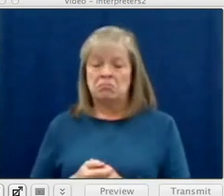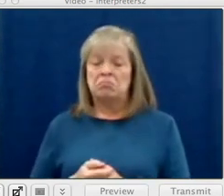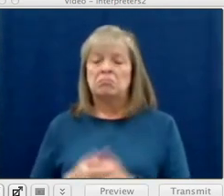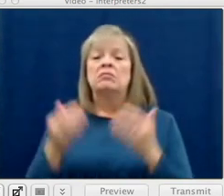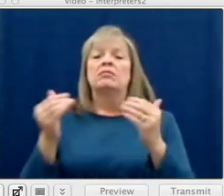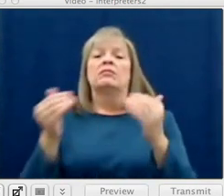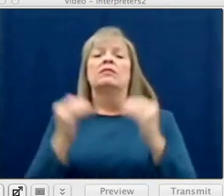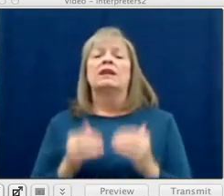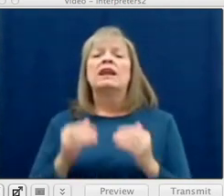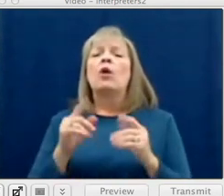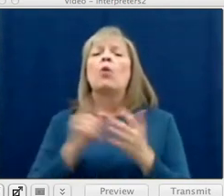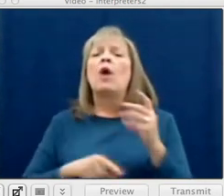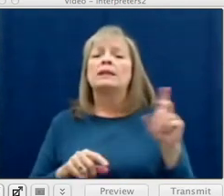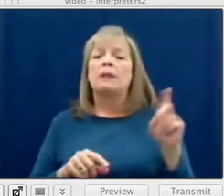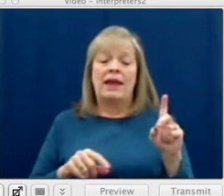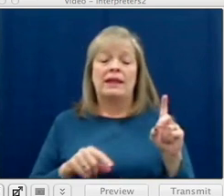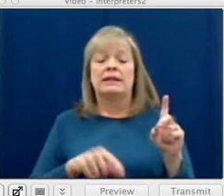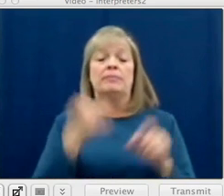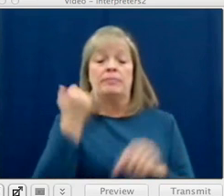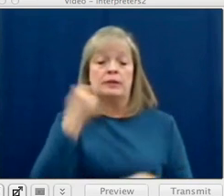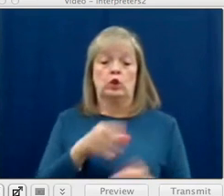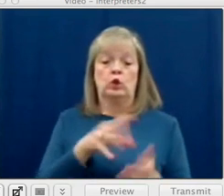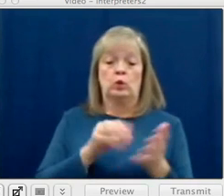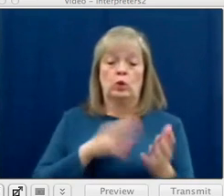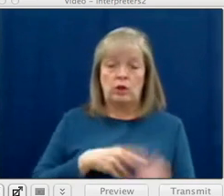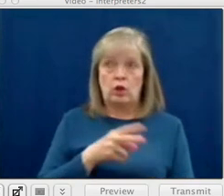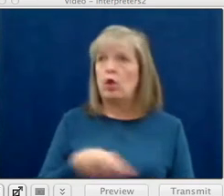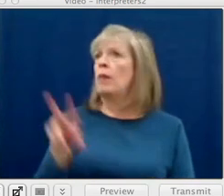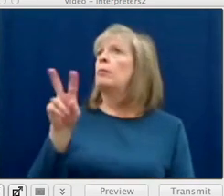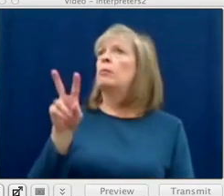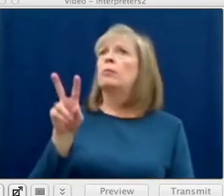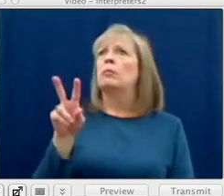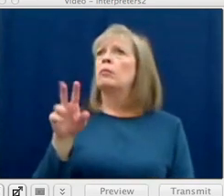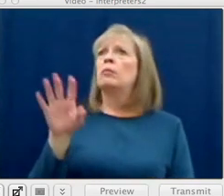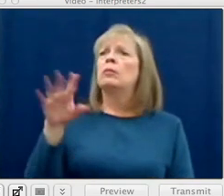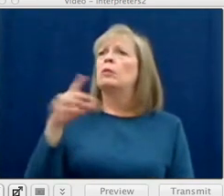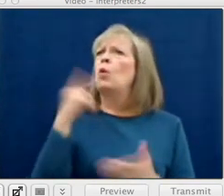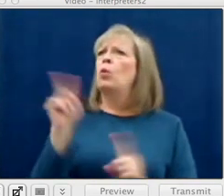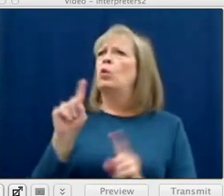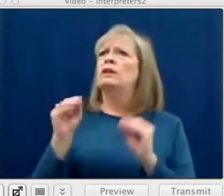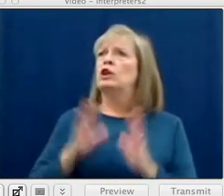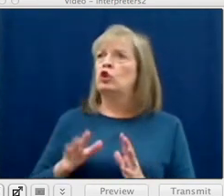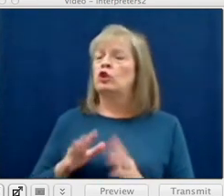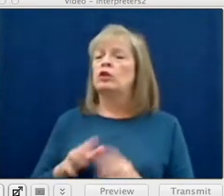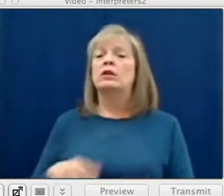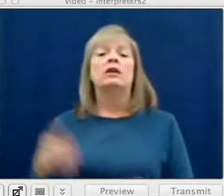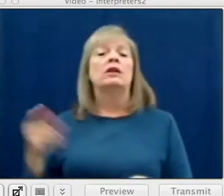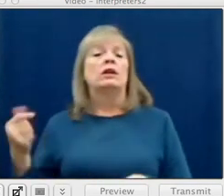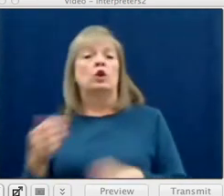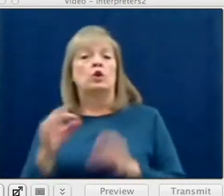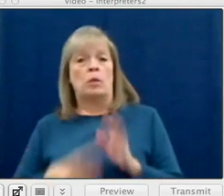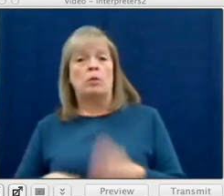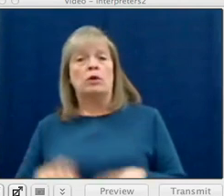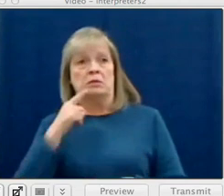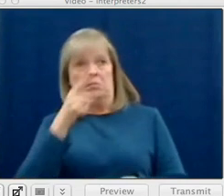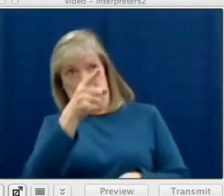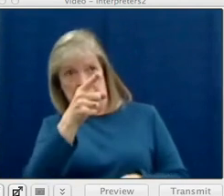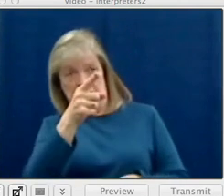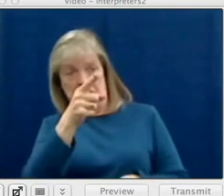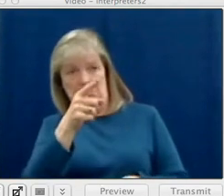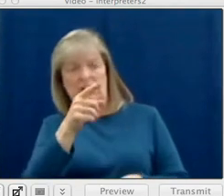Demand. The deaf student looks up from the specimen and says, where's the teacher? The interpreter points to where the teacher is the control